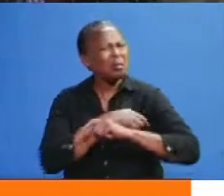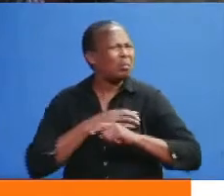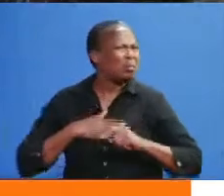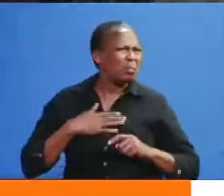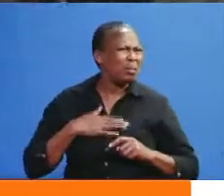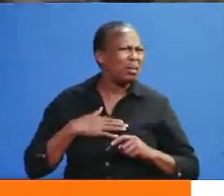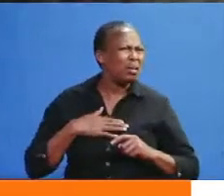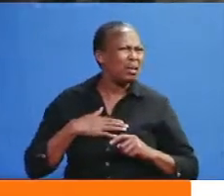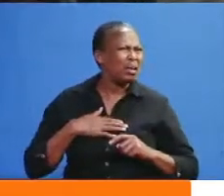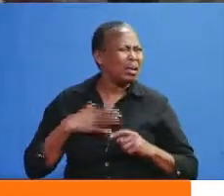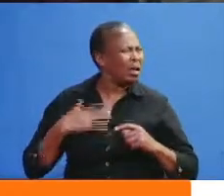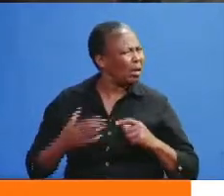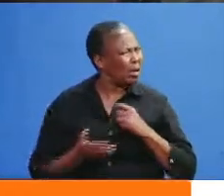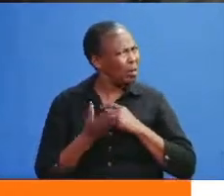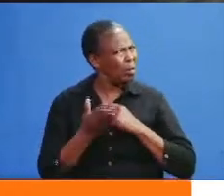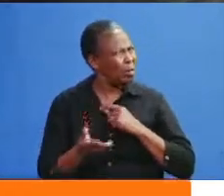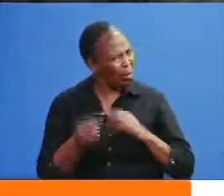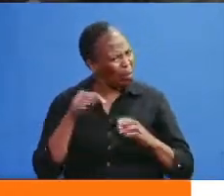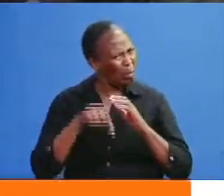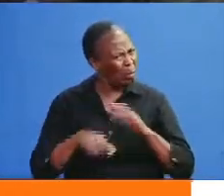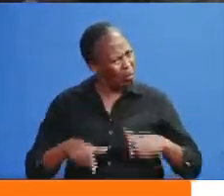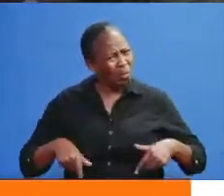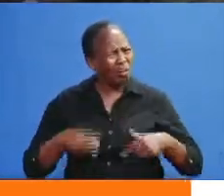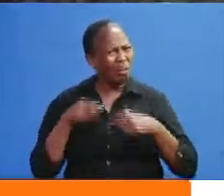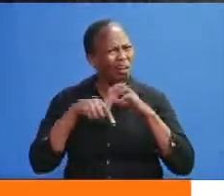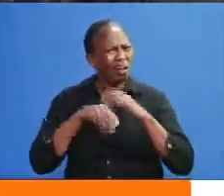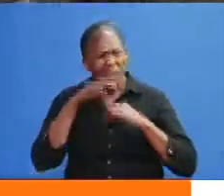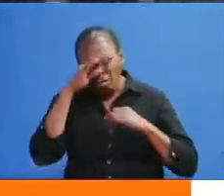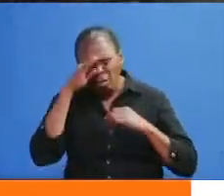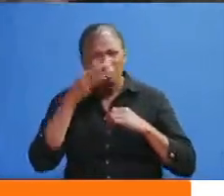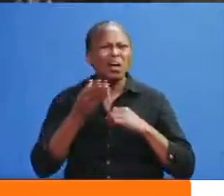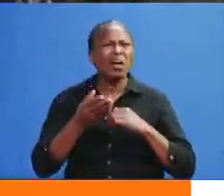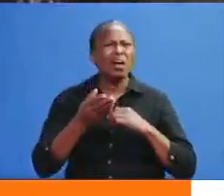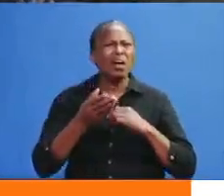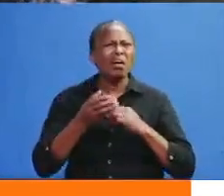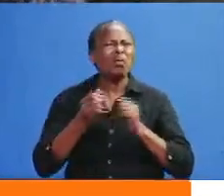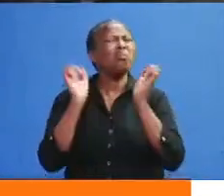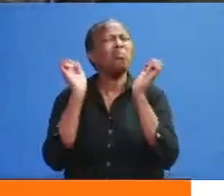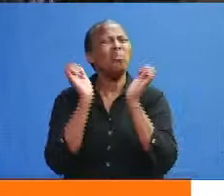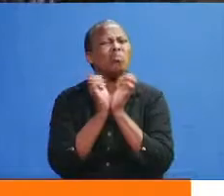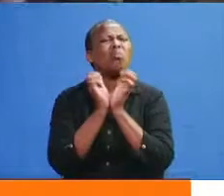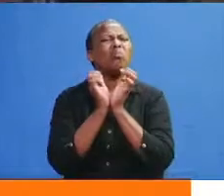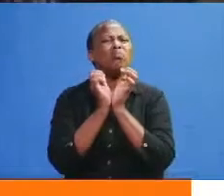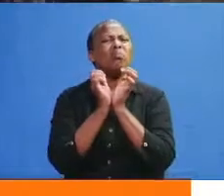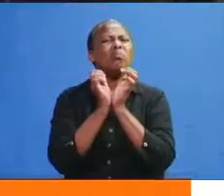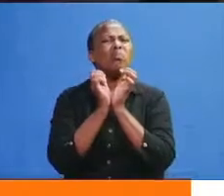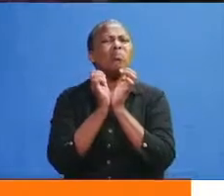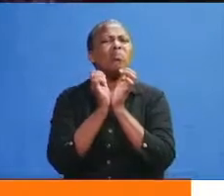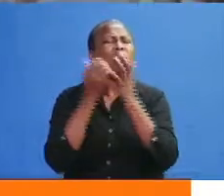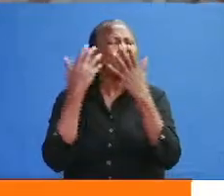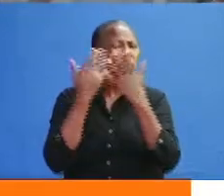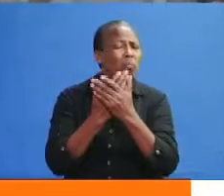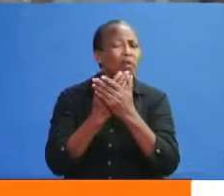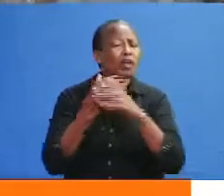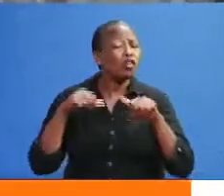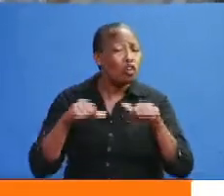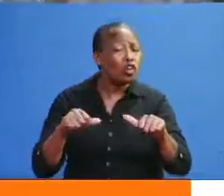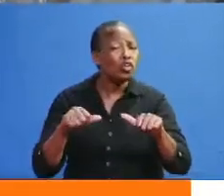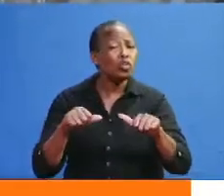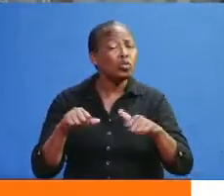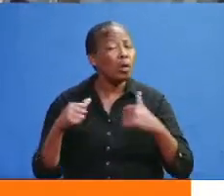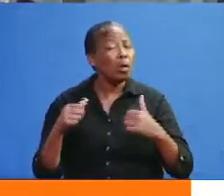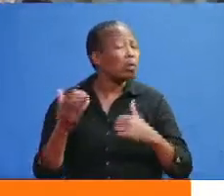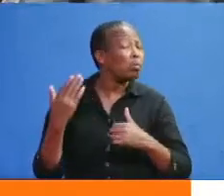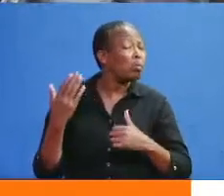people wenye wanatuwekea masuruali kwa hizo mapombe wachukuliwe hatua na phase 3 tuendelee vile tulikuwa tunaendelea.